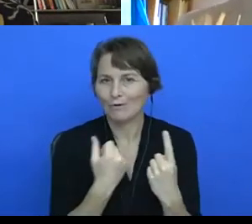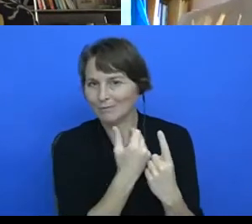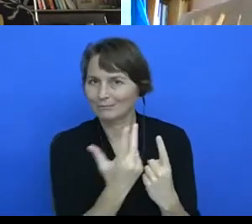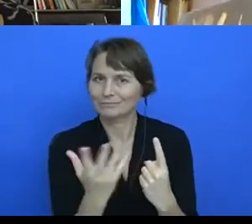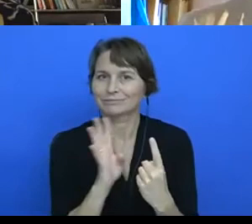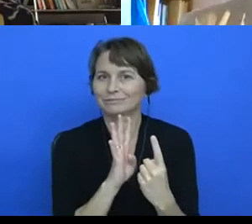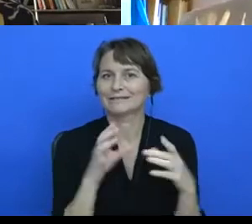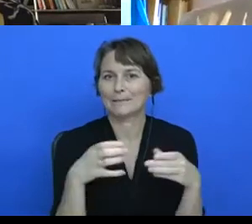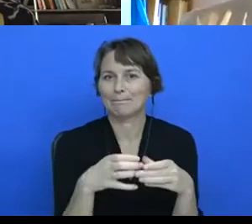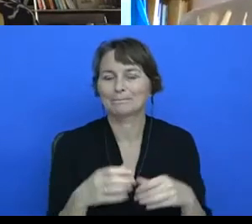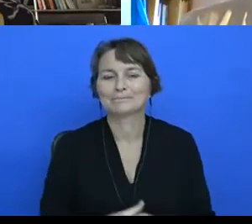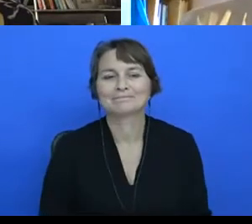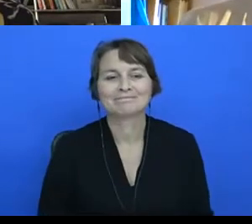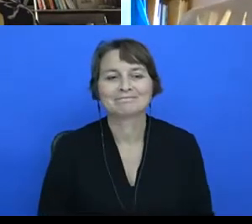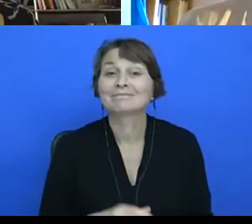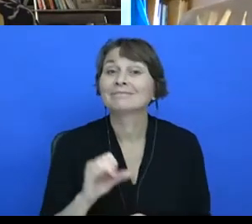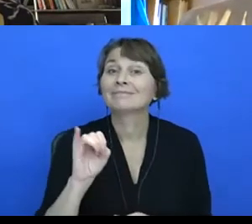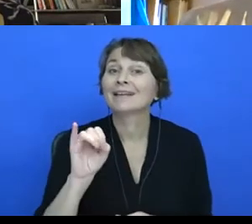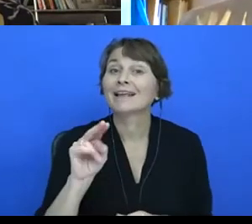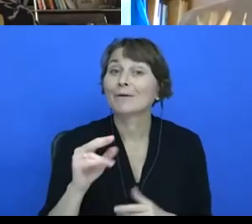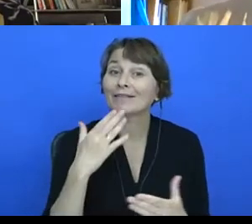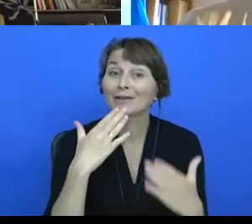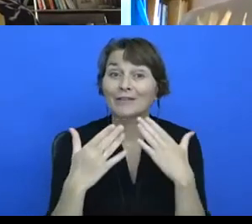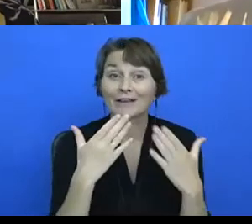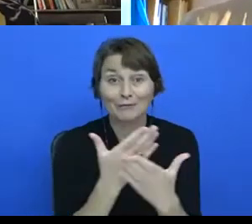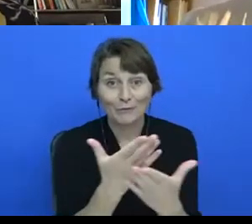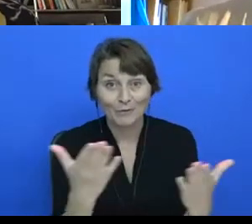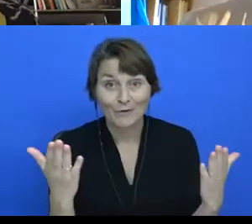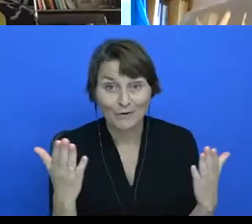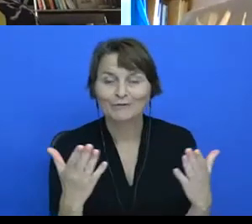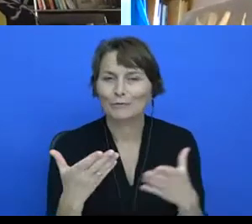Thank you so much. And to all of you, thank you so much for sharing your experiences.